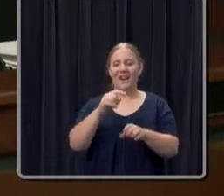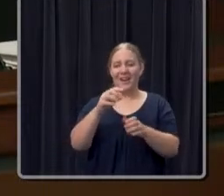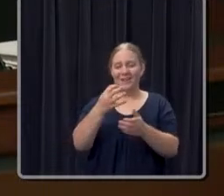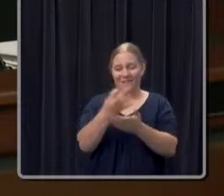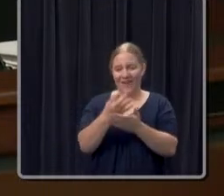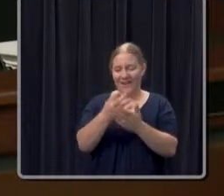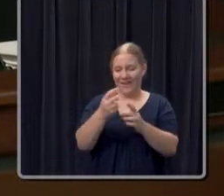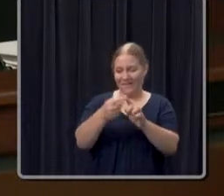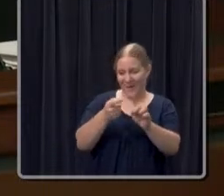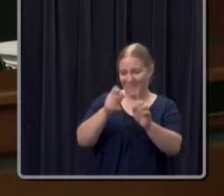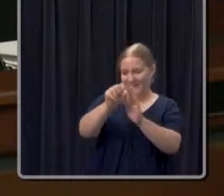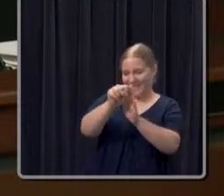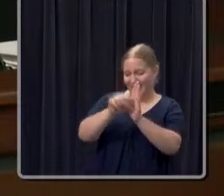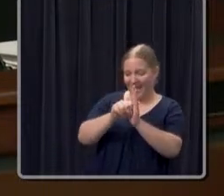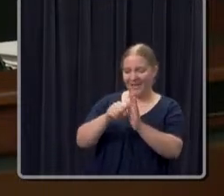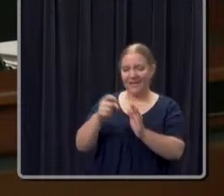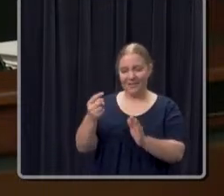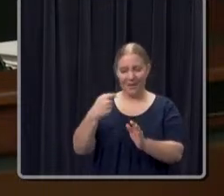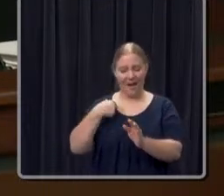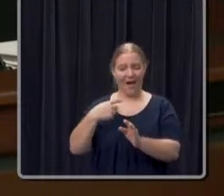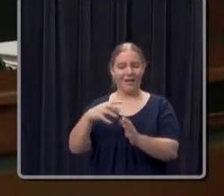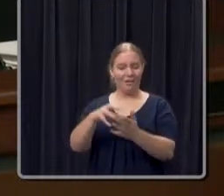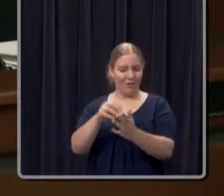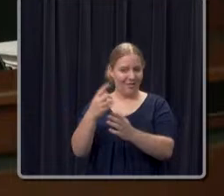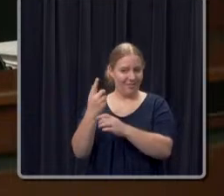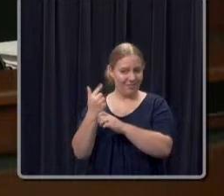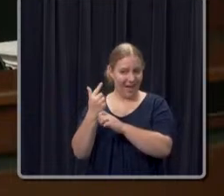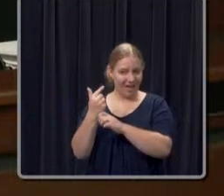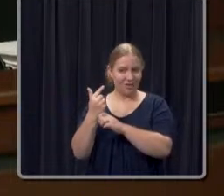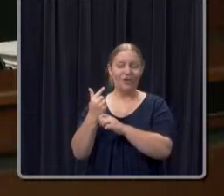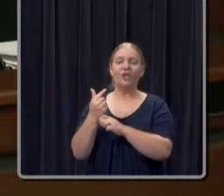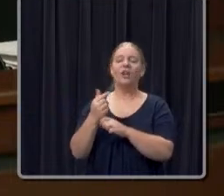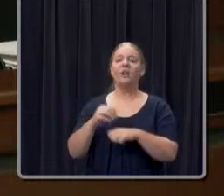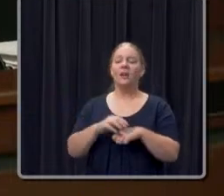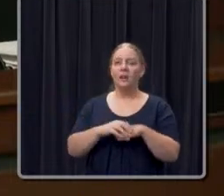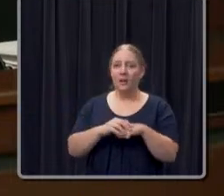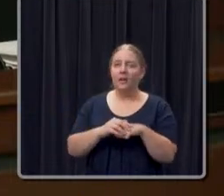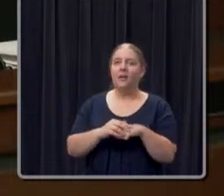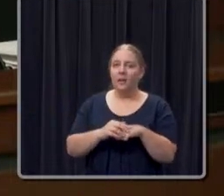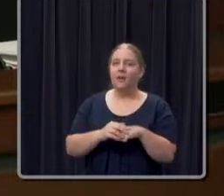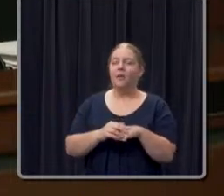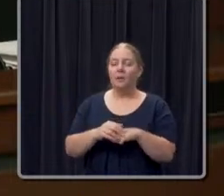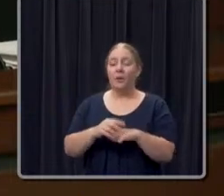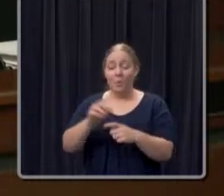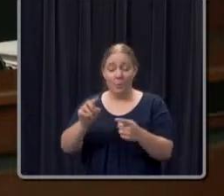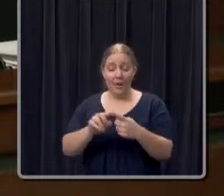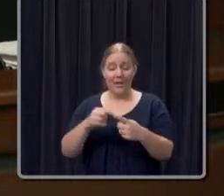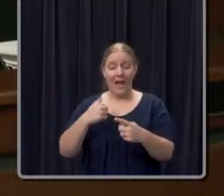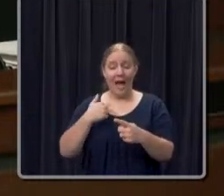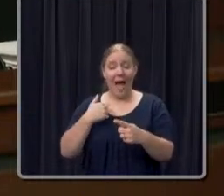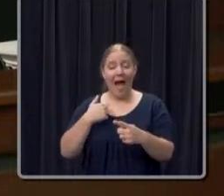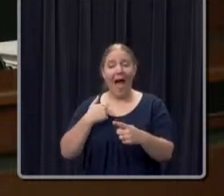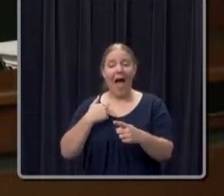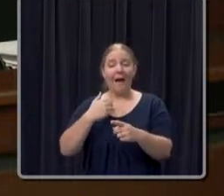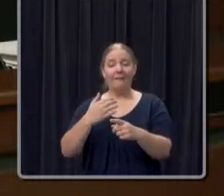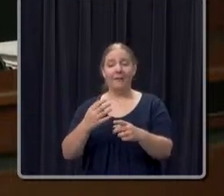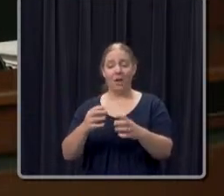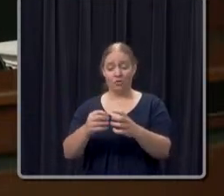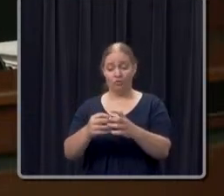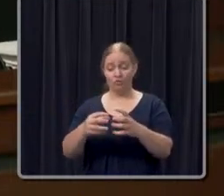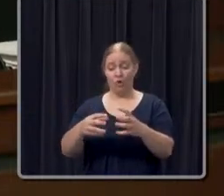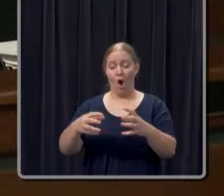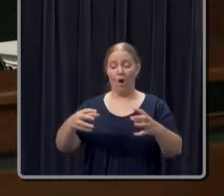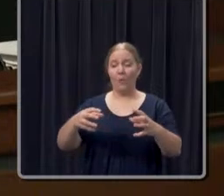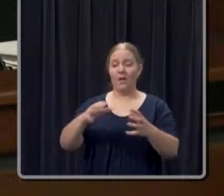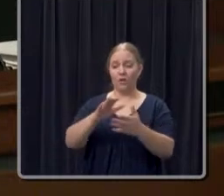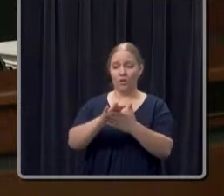state, right? Something I've learned over the last years and all the conversations is when you have a growing school district, as it was for years,